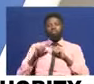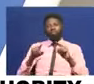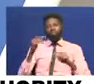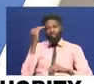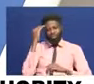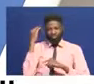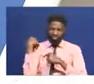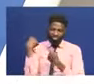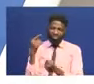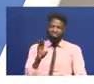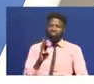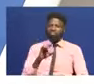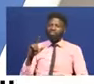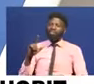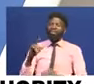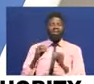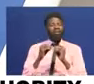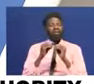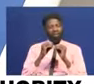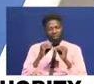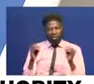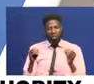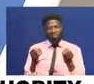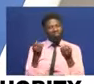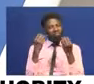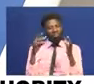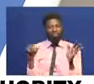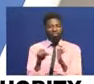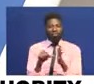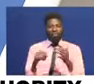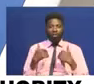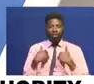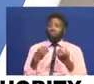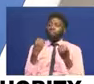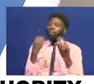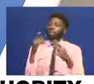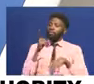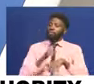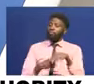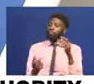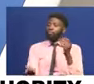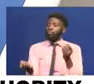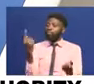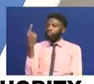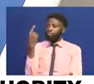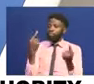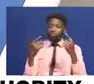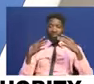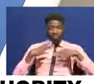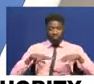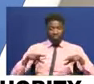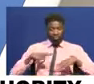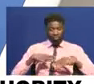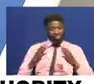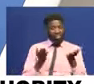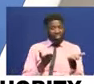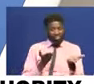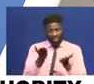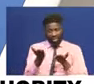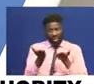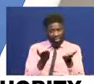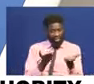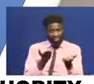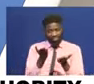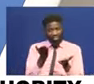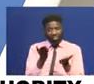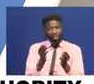bills for providers. Mm-hmm. In fact, unfortunately, in certain cases, you have had cases where people who are not providing genuine service have been the first